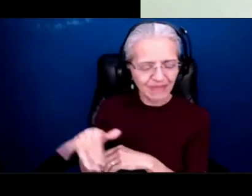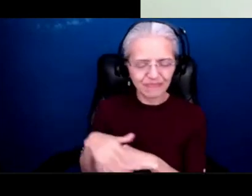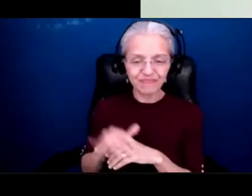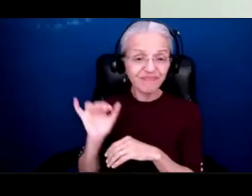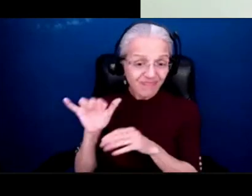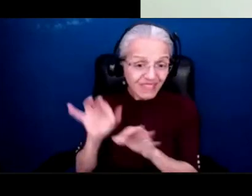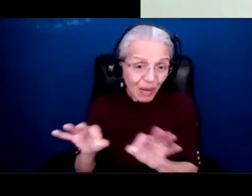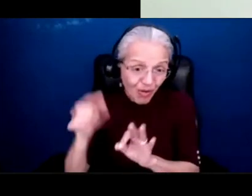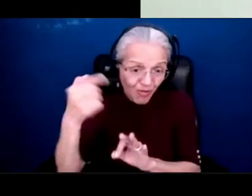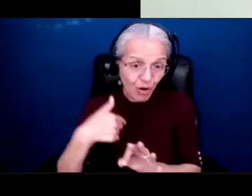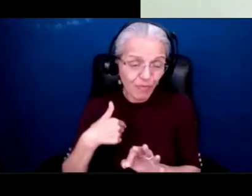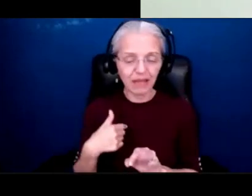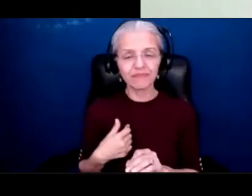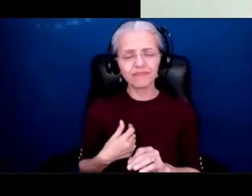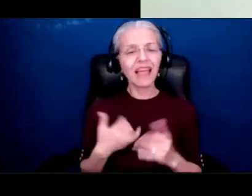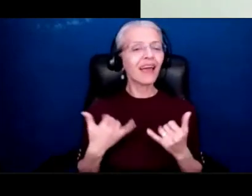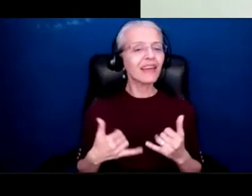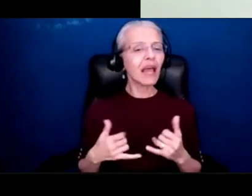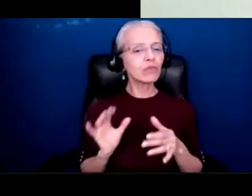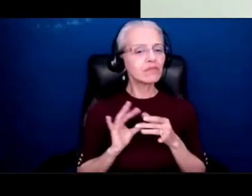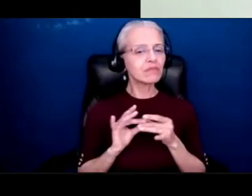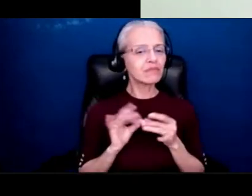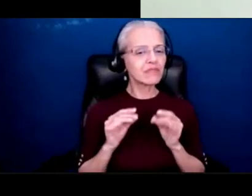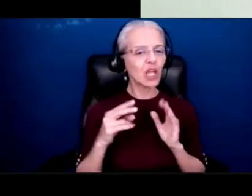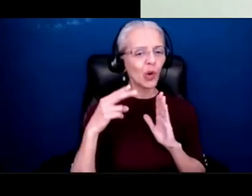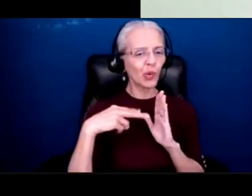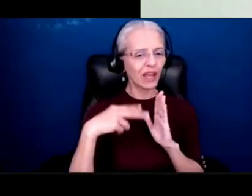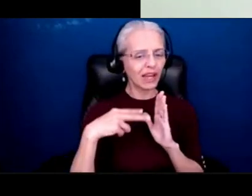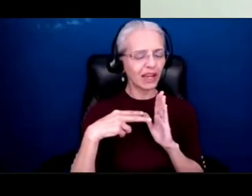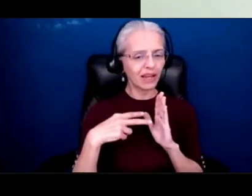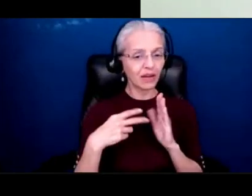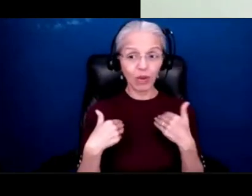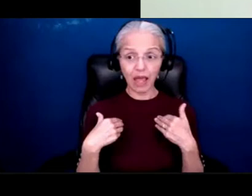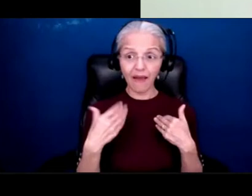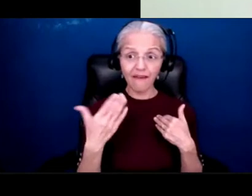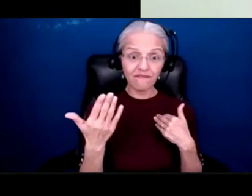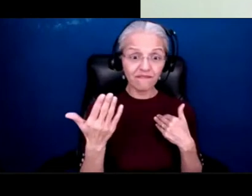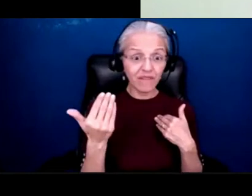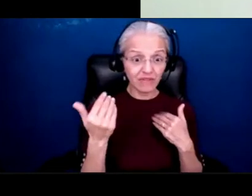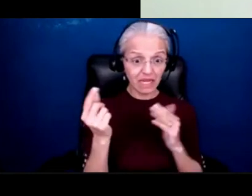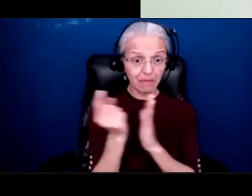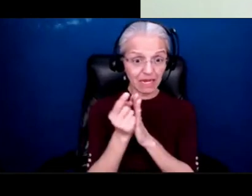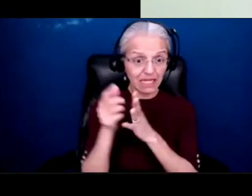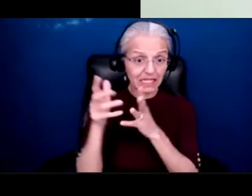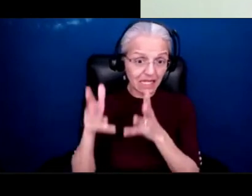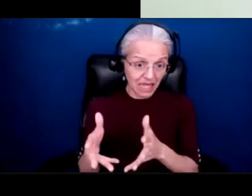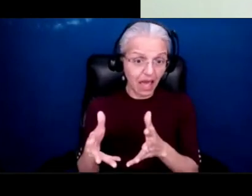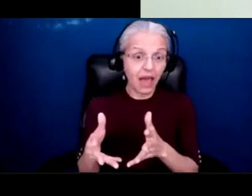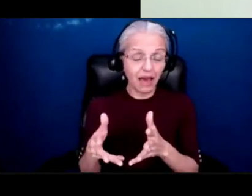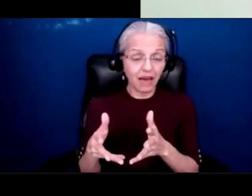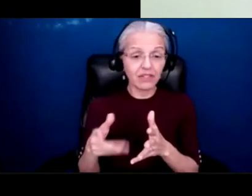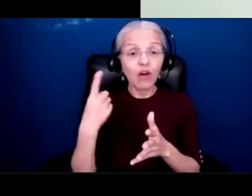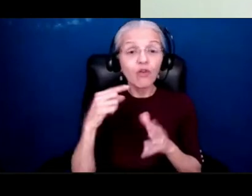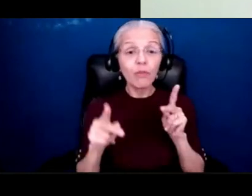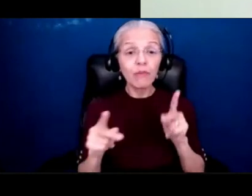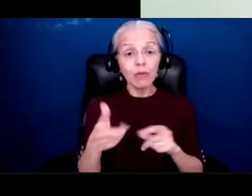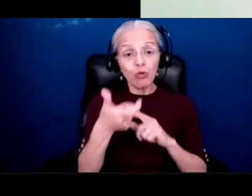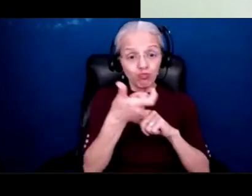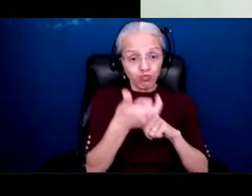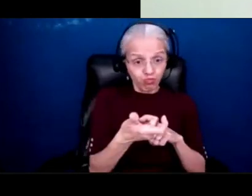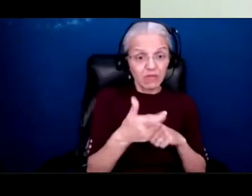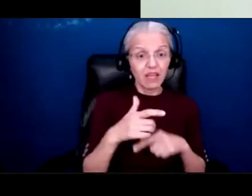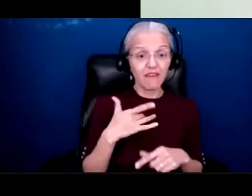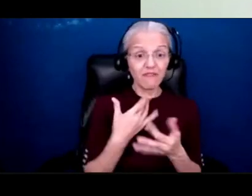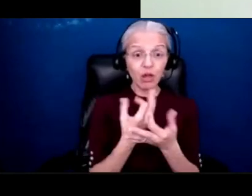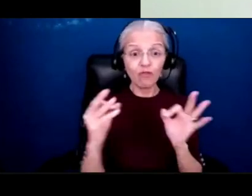of reading, you know, we've got a few, you know, about 15 more minutes left on our conversation. So for those watching, feel free to